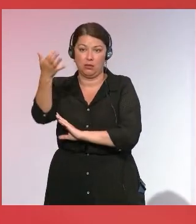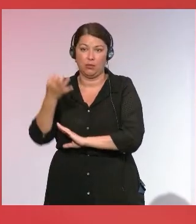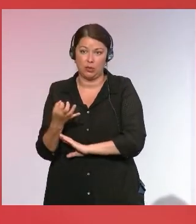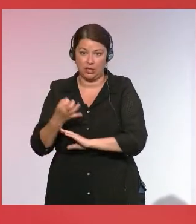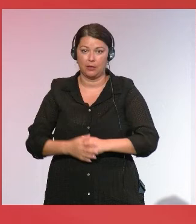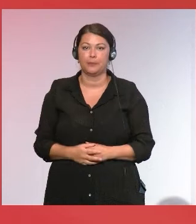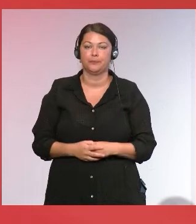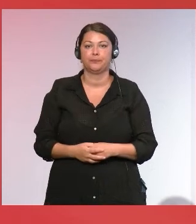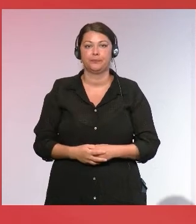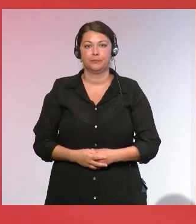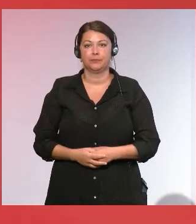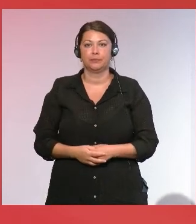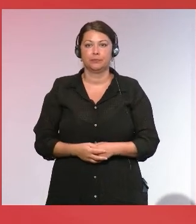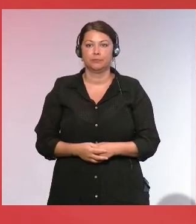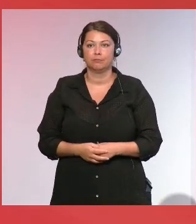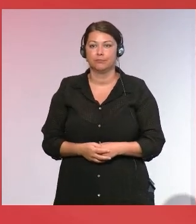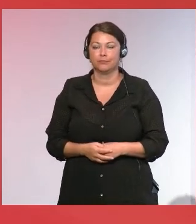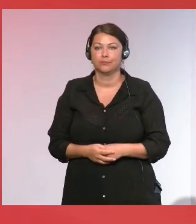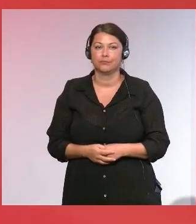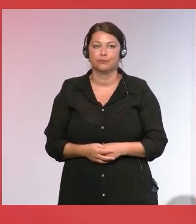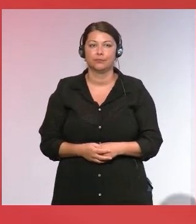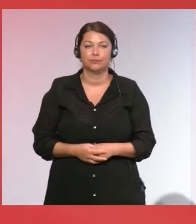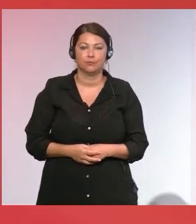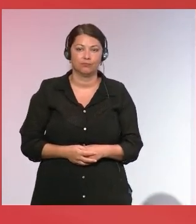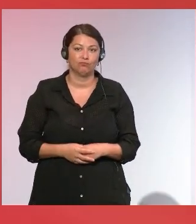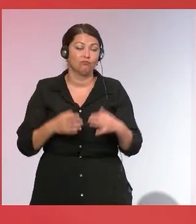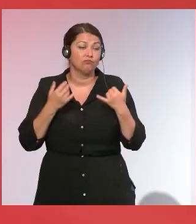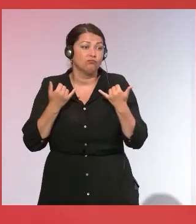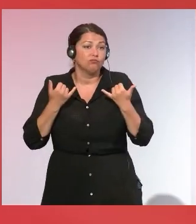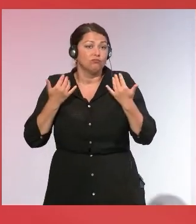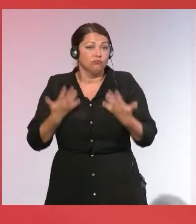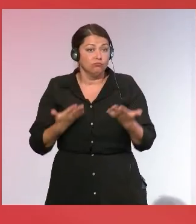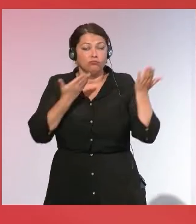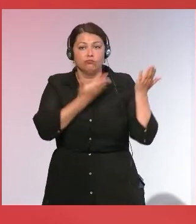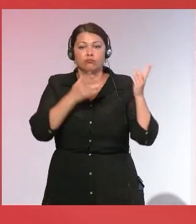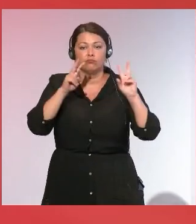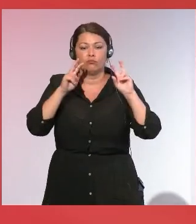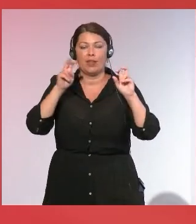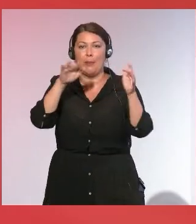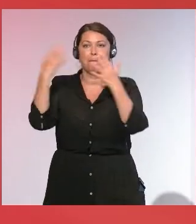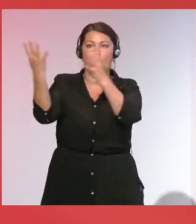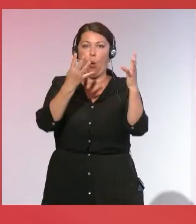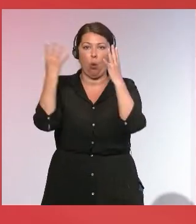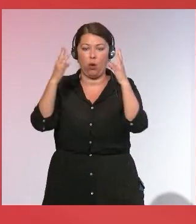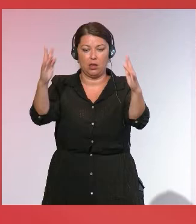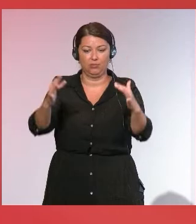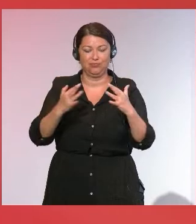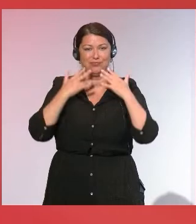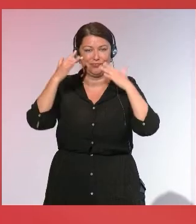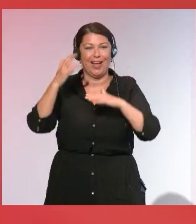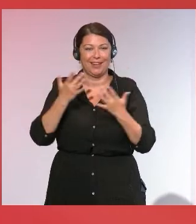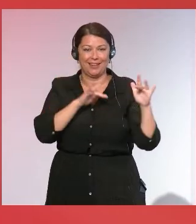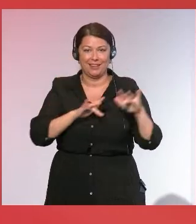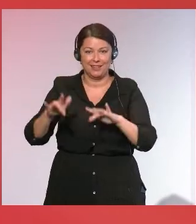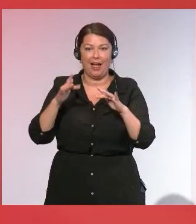So if I move on to pollen allergies and climate change, we see that the pollen season is starting